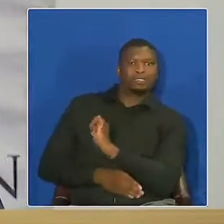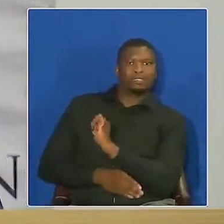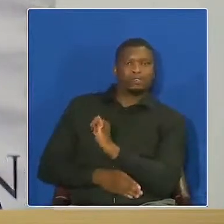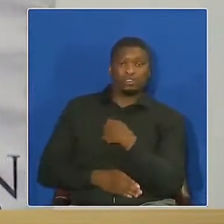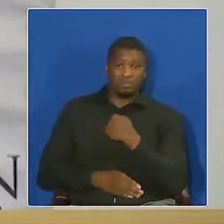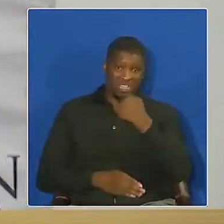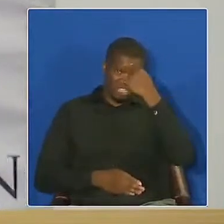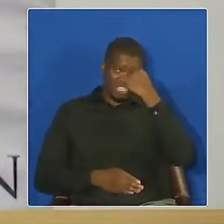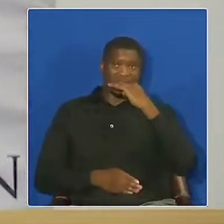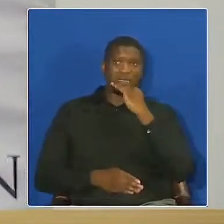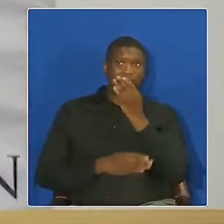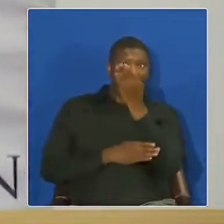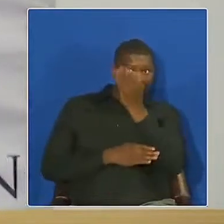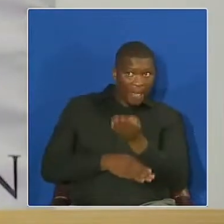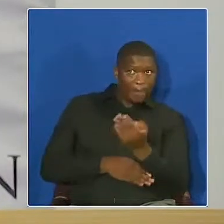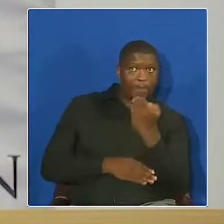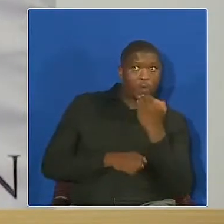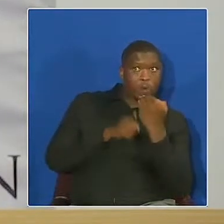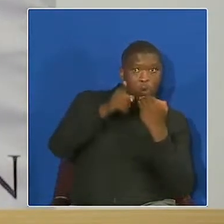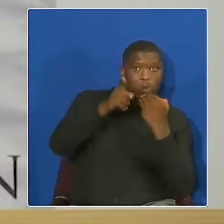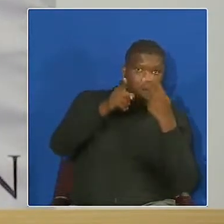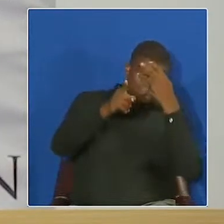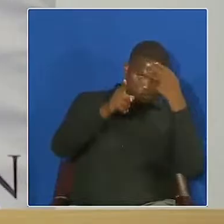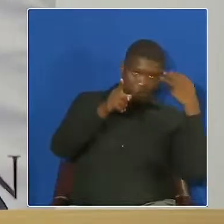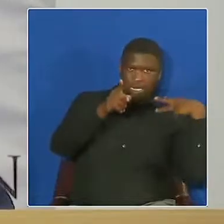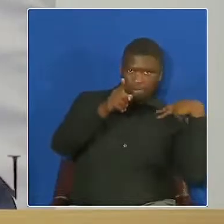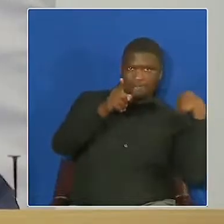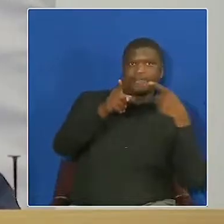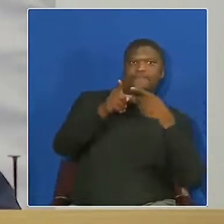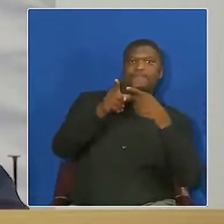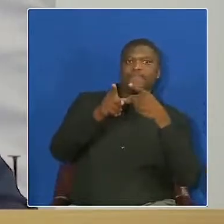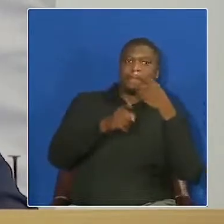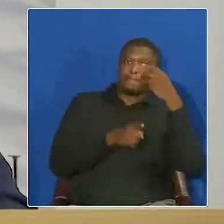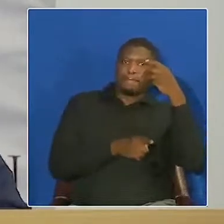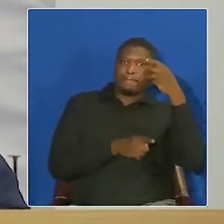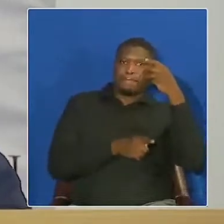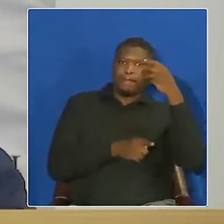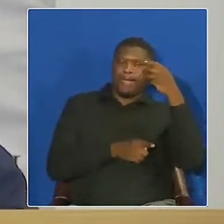say the him might refer to the Minister of Police.